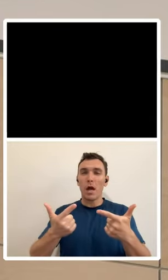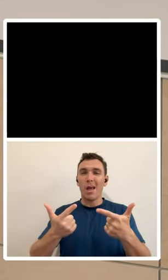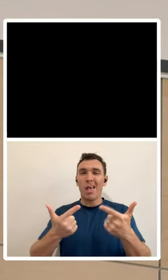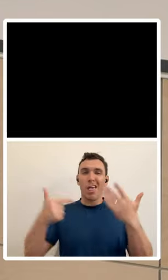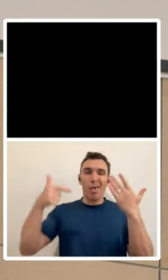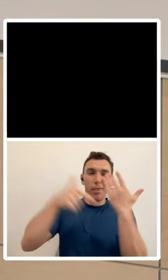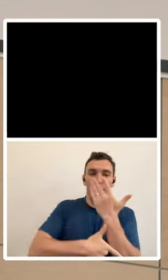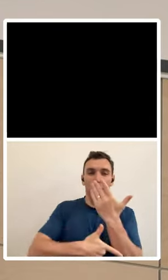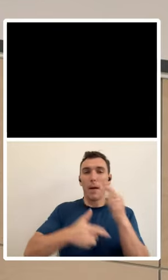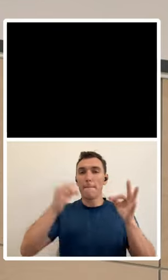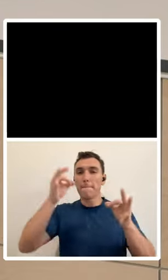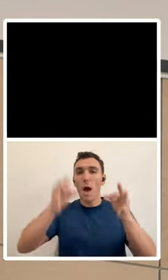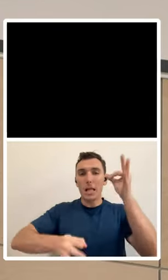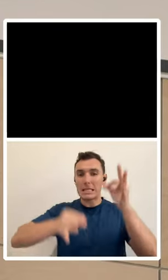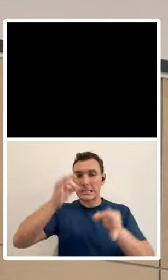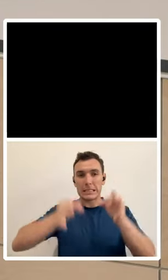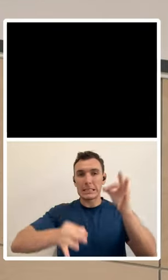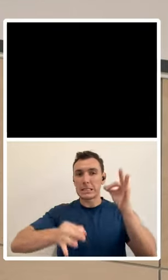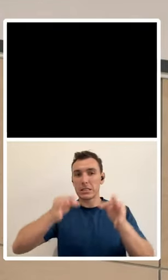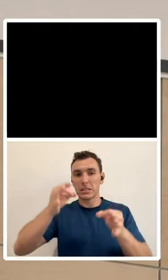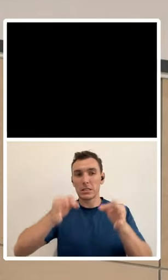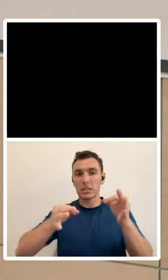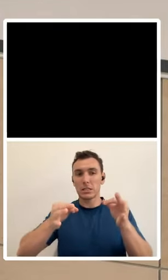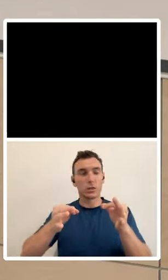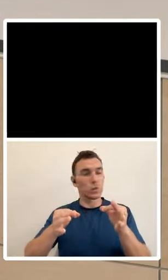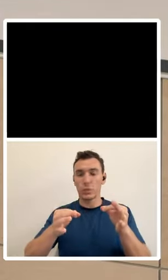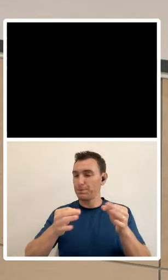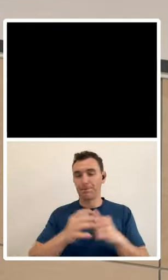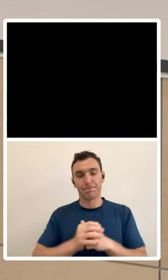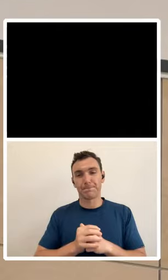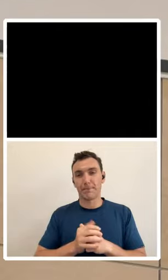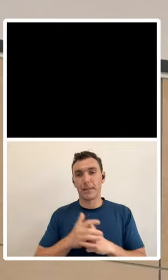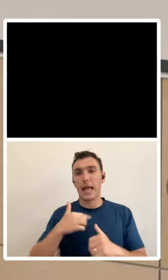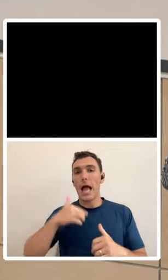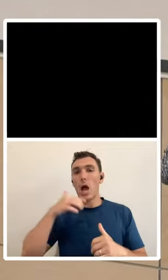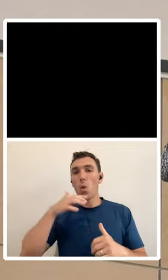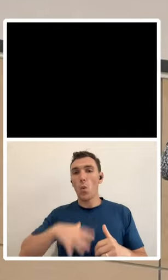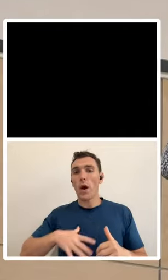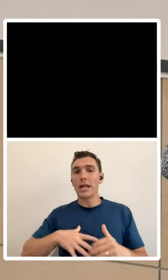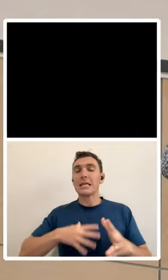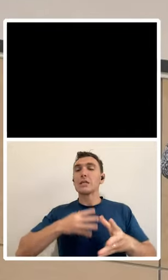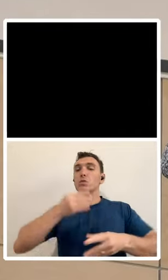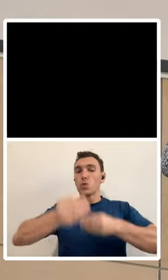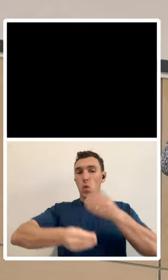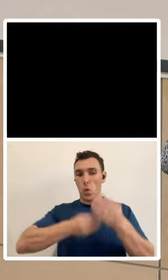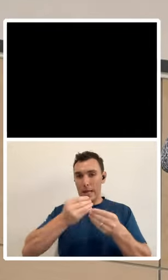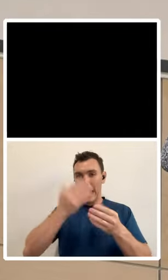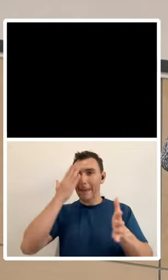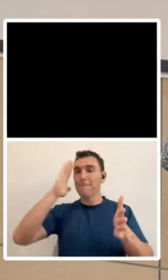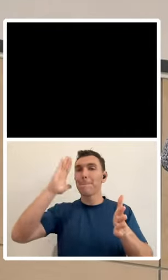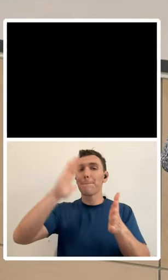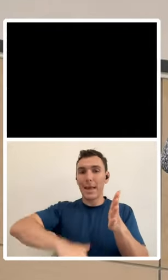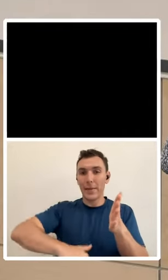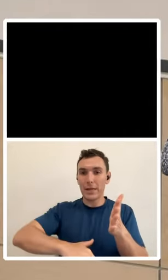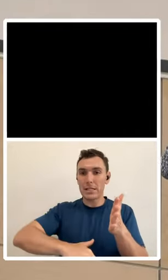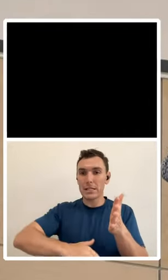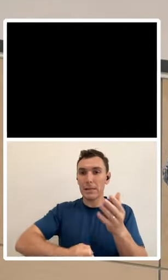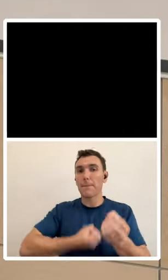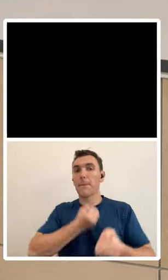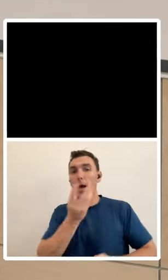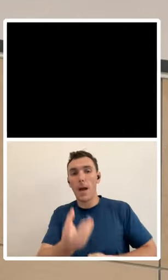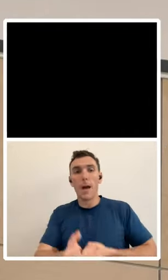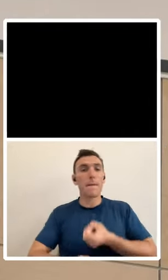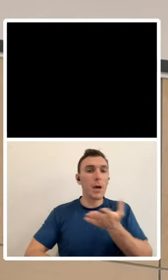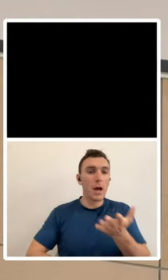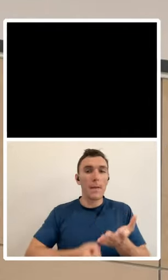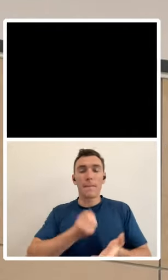this big guy threatening to destroy everything you've ever worked for. And I want you to be with me 18 years old, turning up at this place, you know, with a